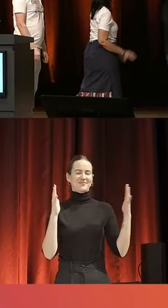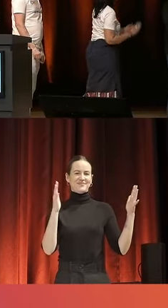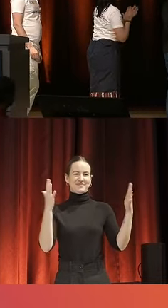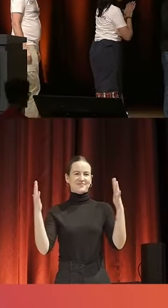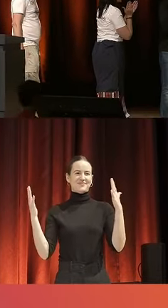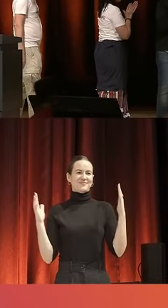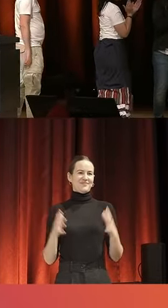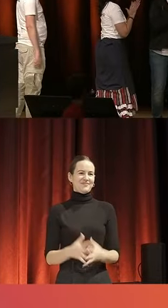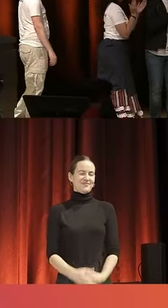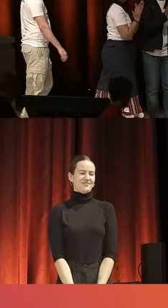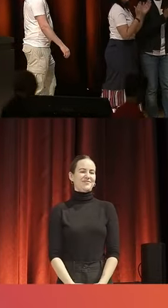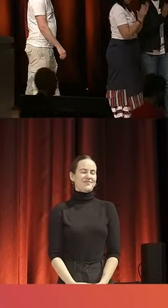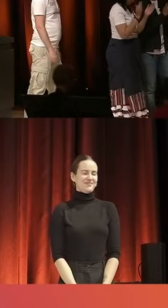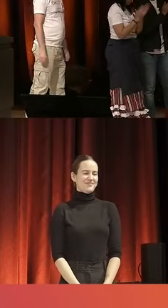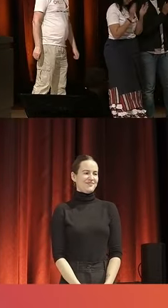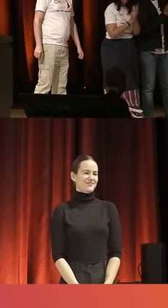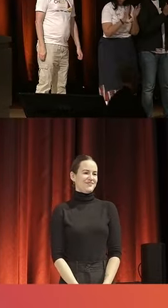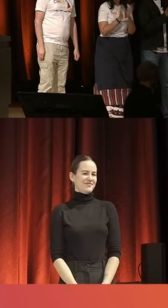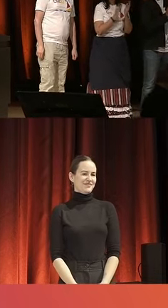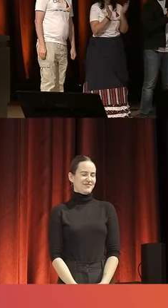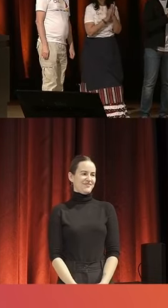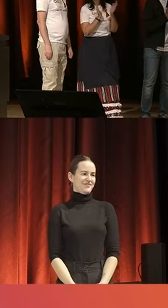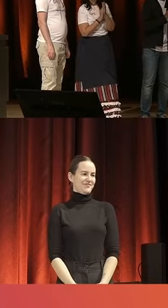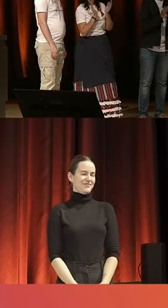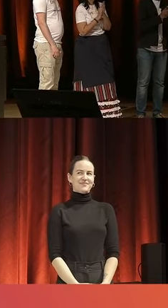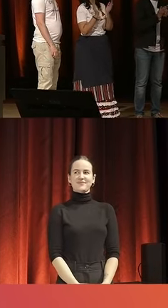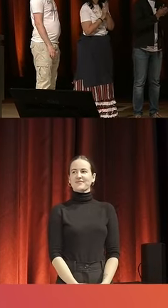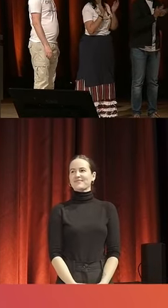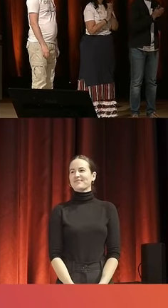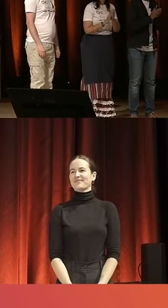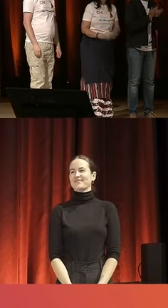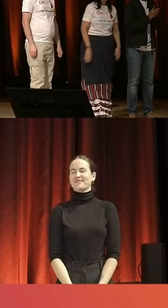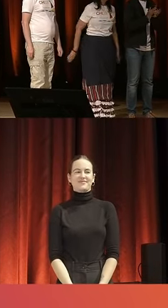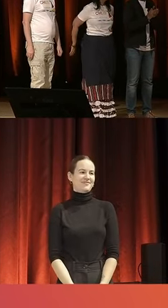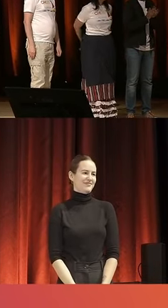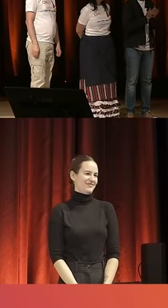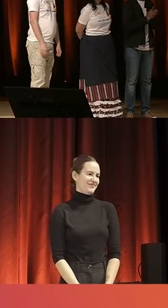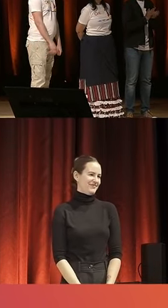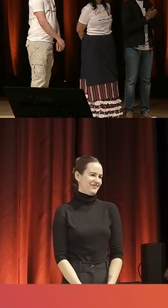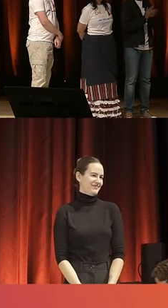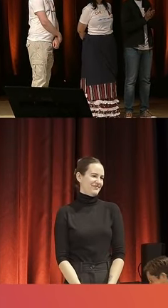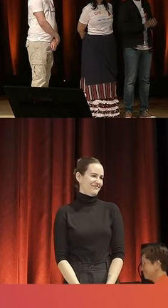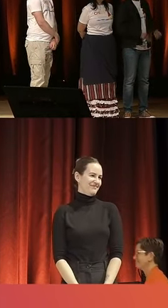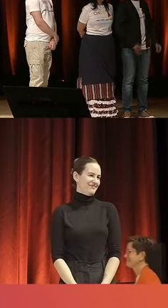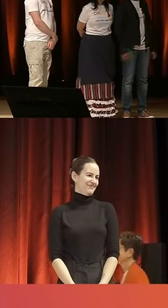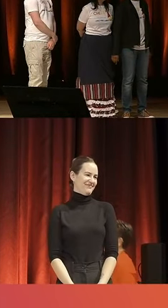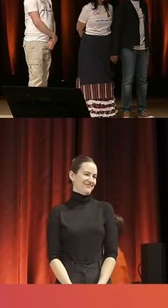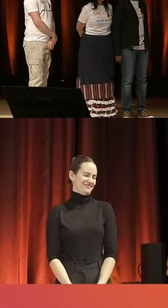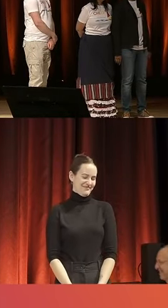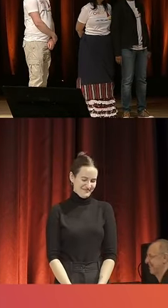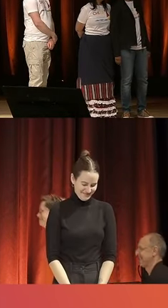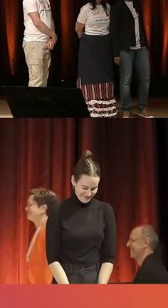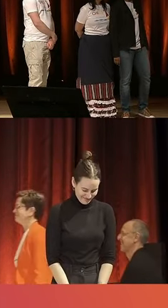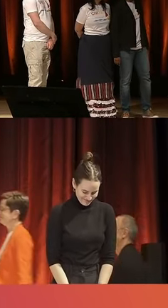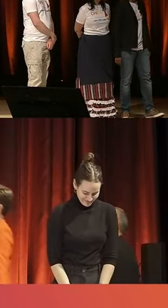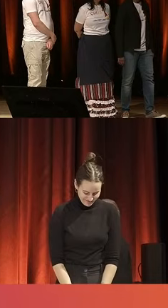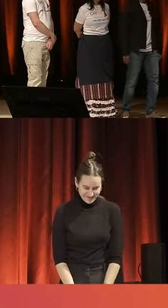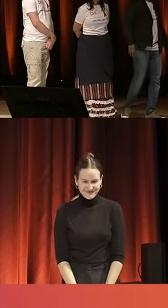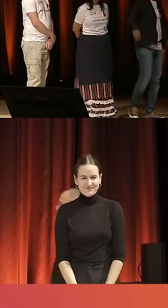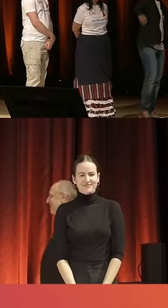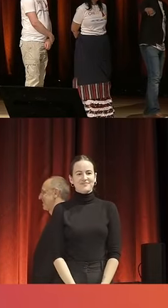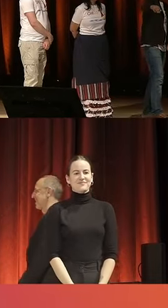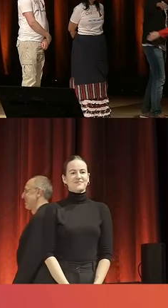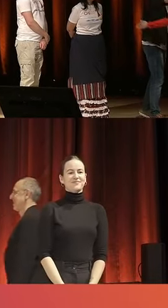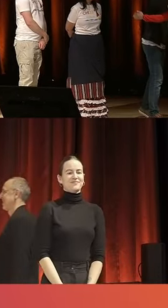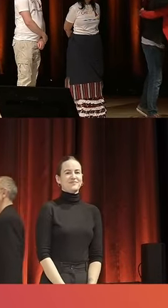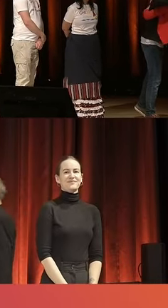Eins, zwei, drei, vier, fünf.